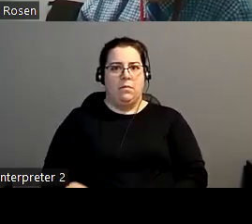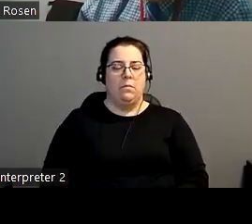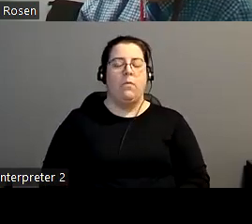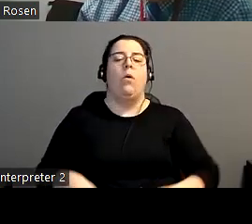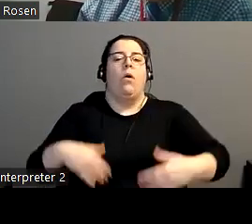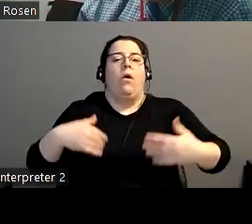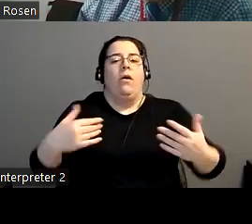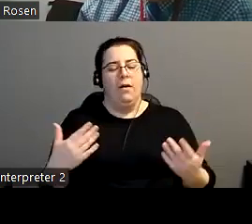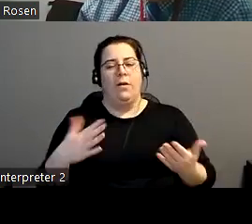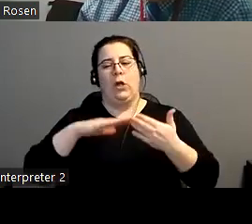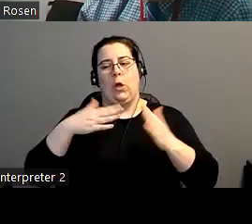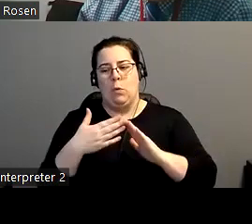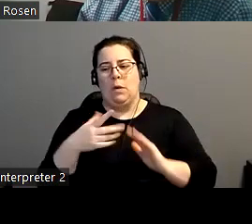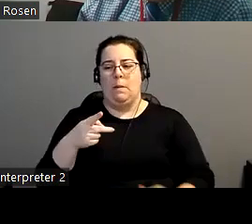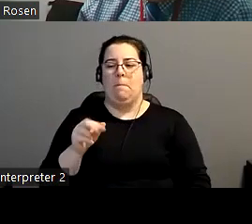paramedicine?